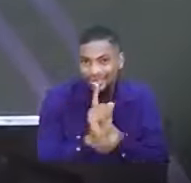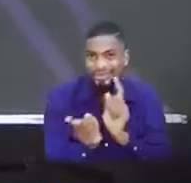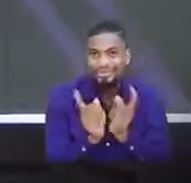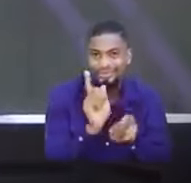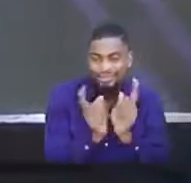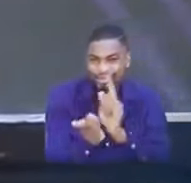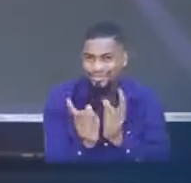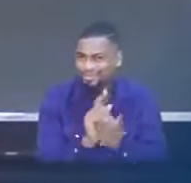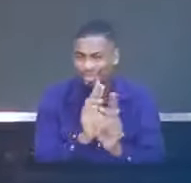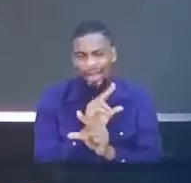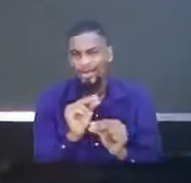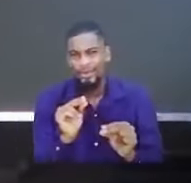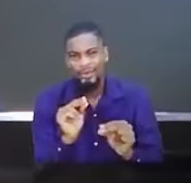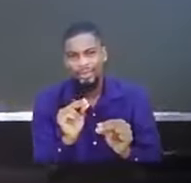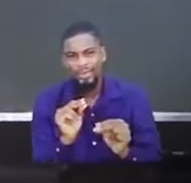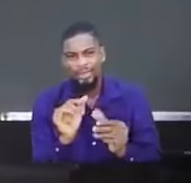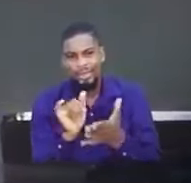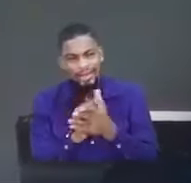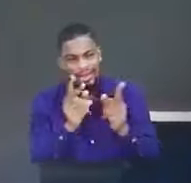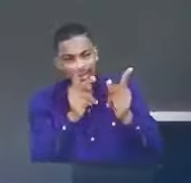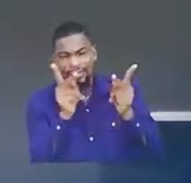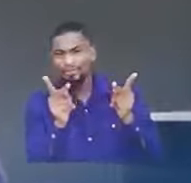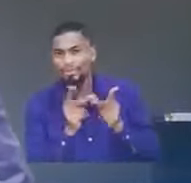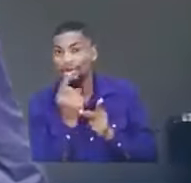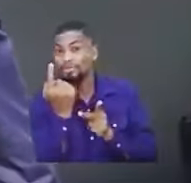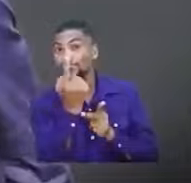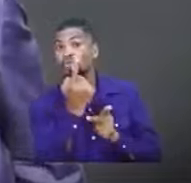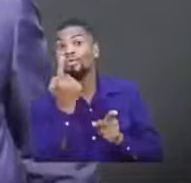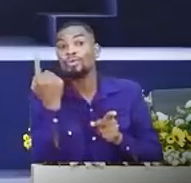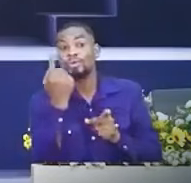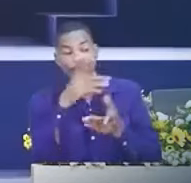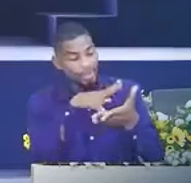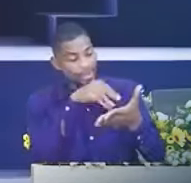for learning. We don't marry there.